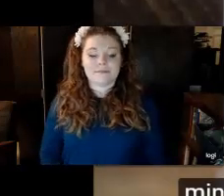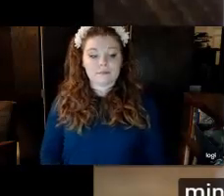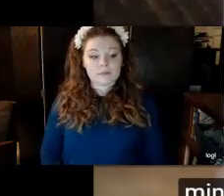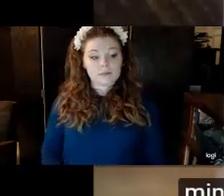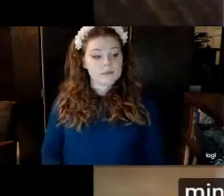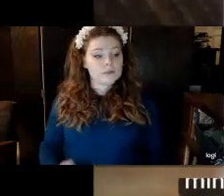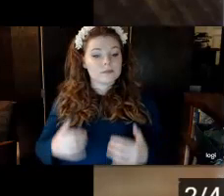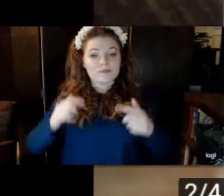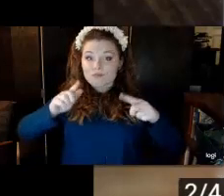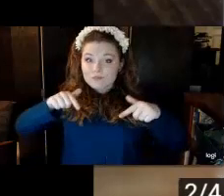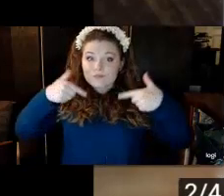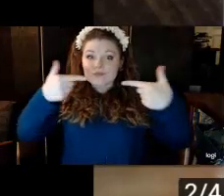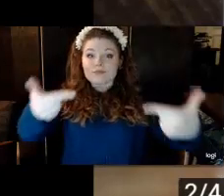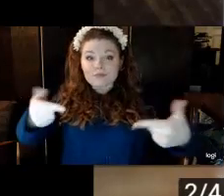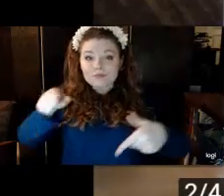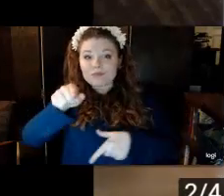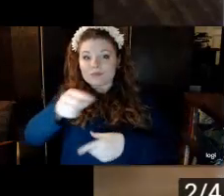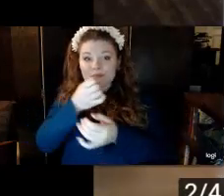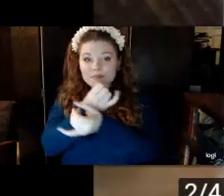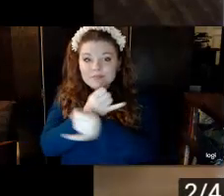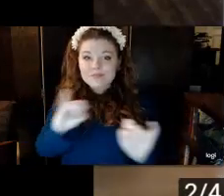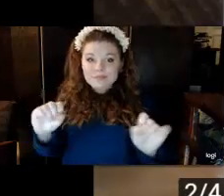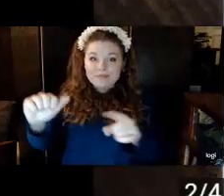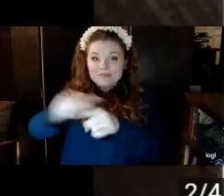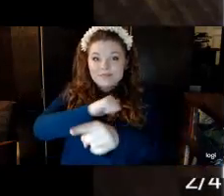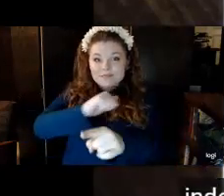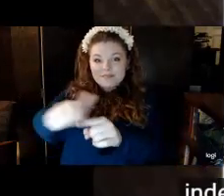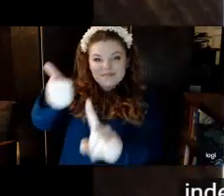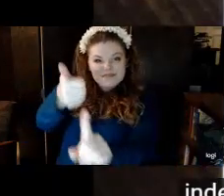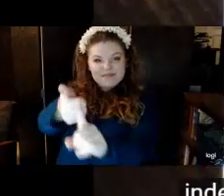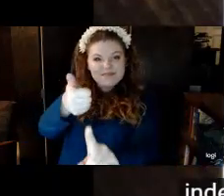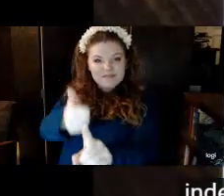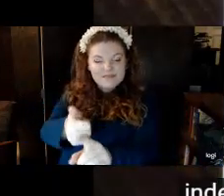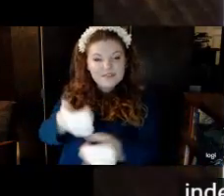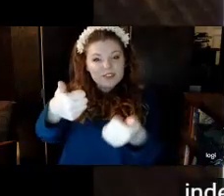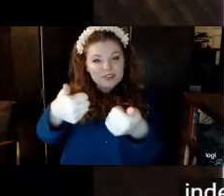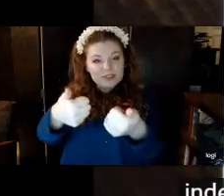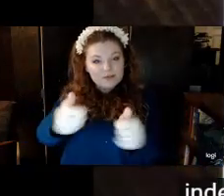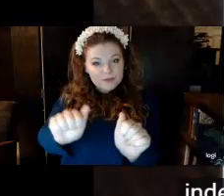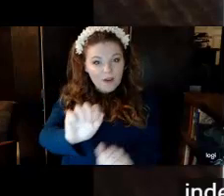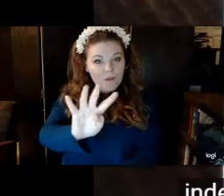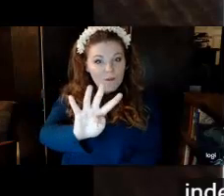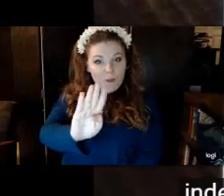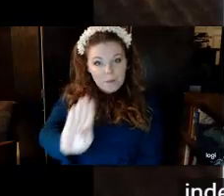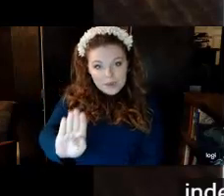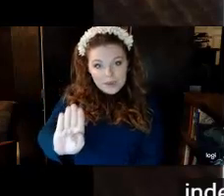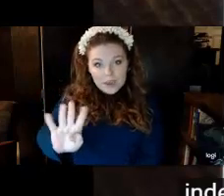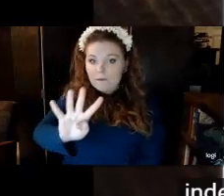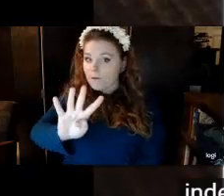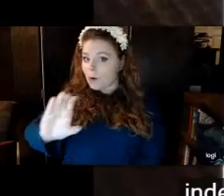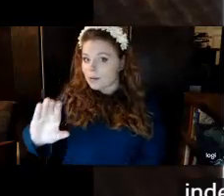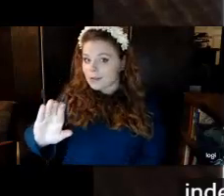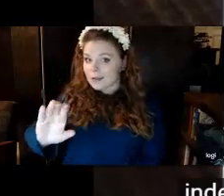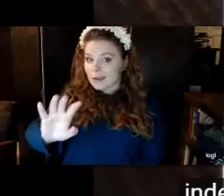Now you all are going to independently try on your own. You're going to try 4B, 4C,